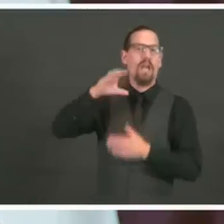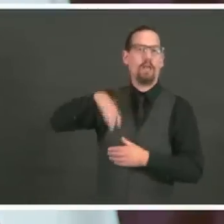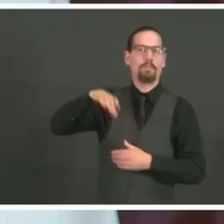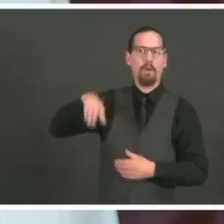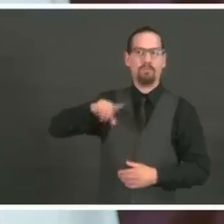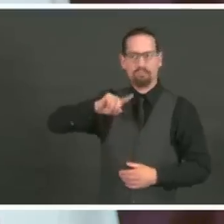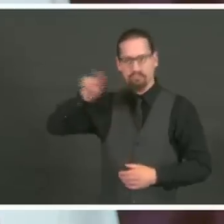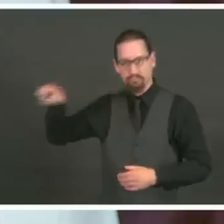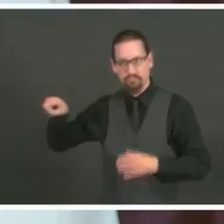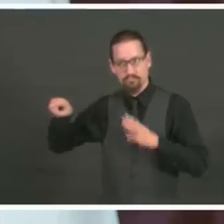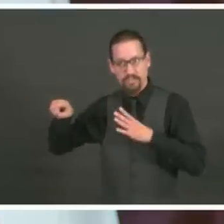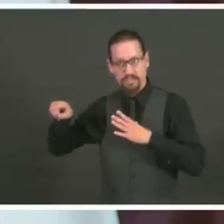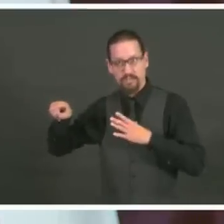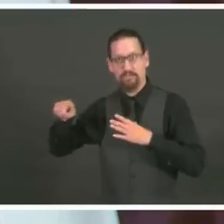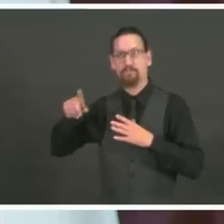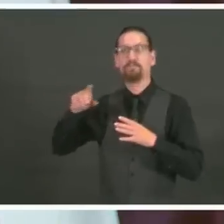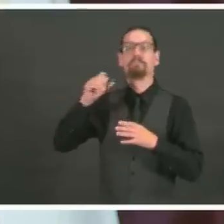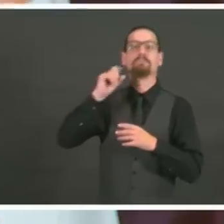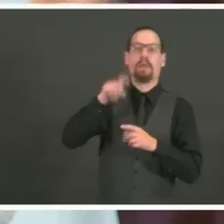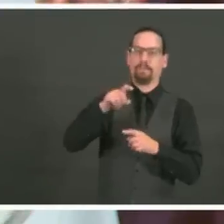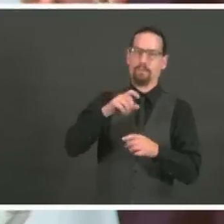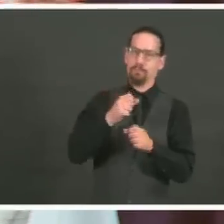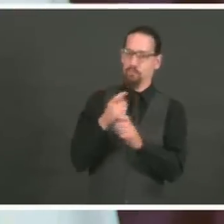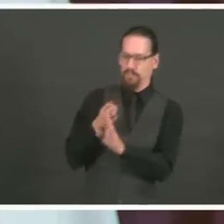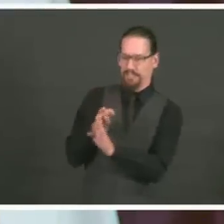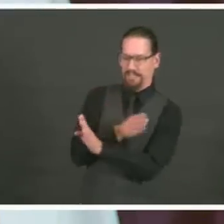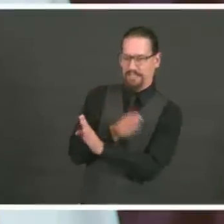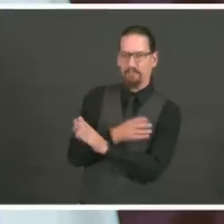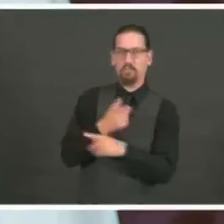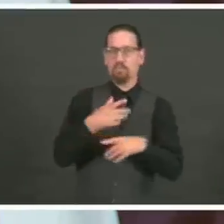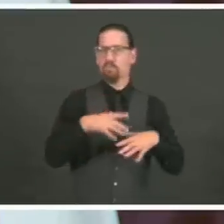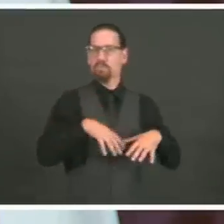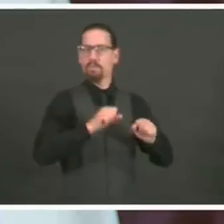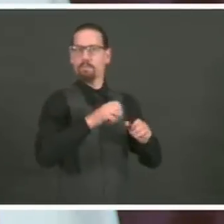and get an appointment and then your results.